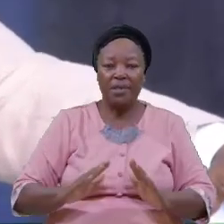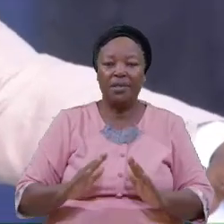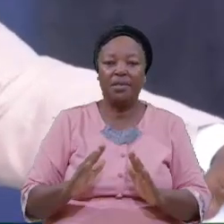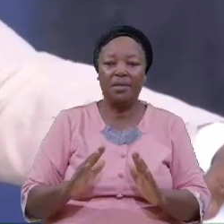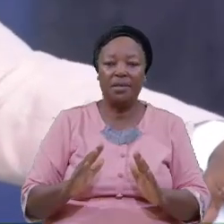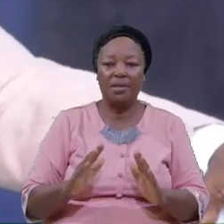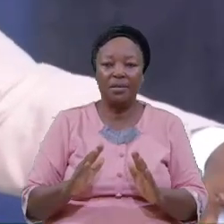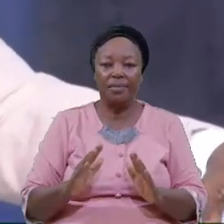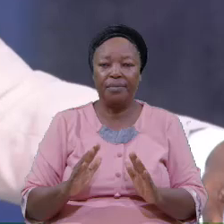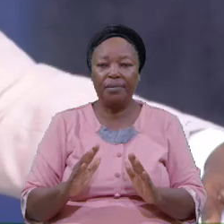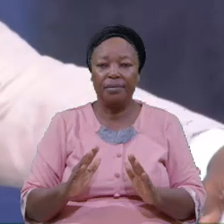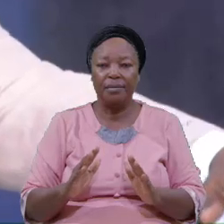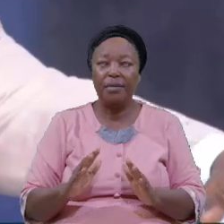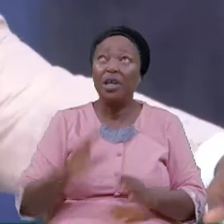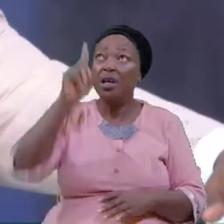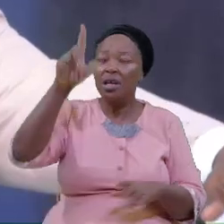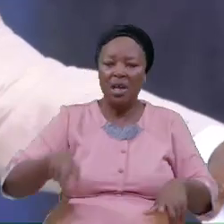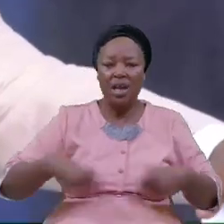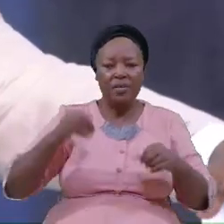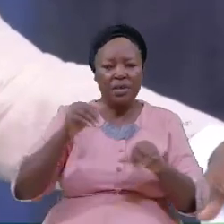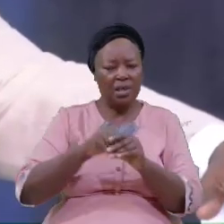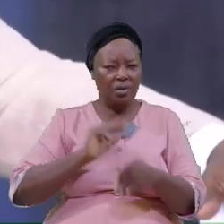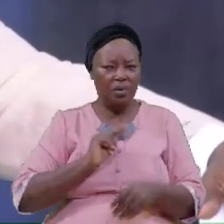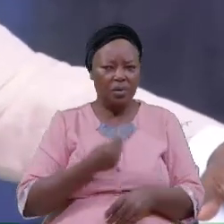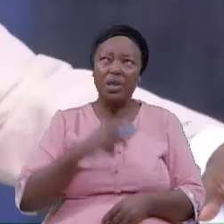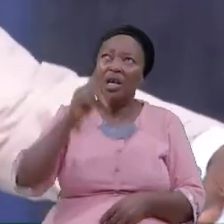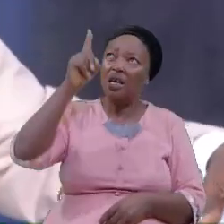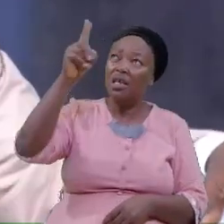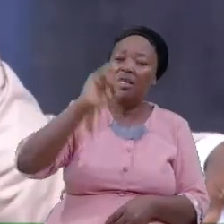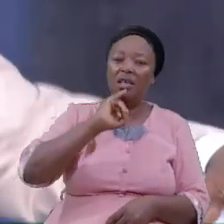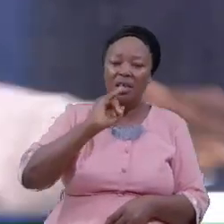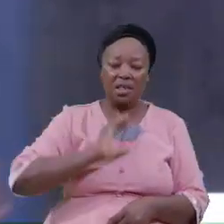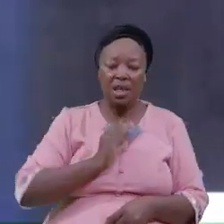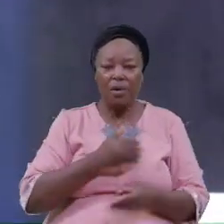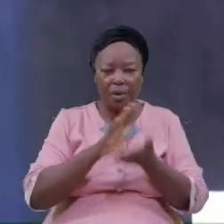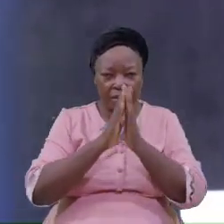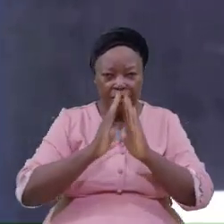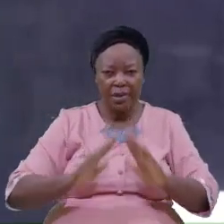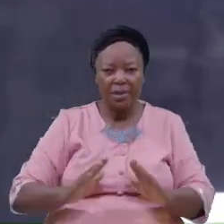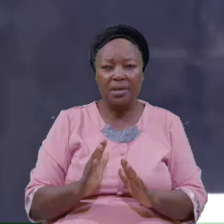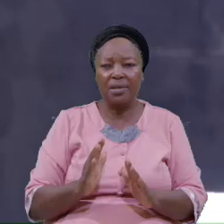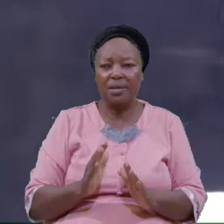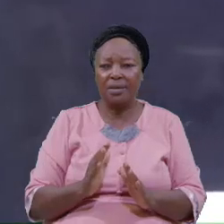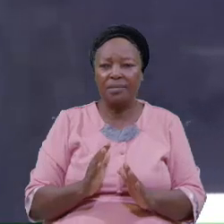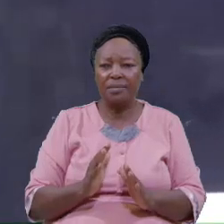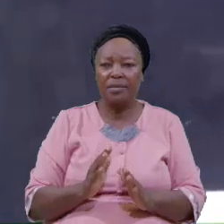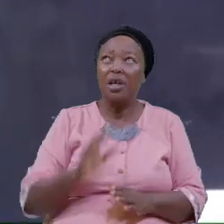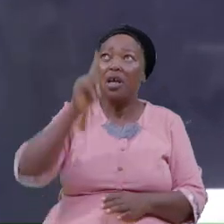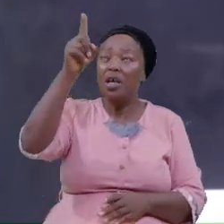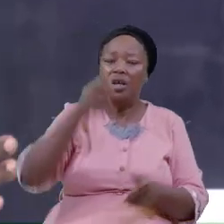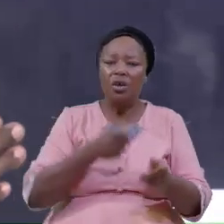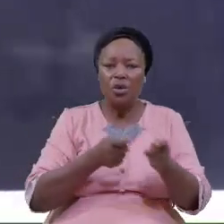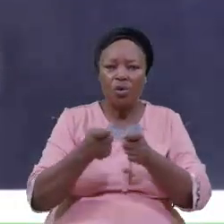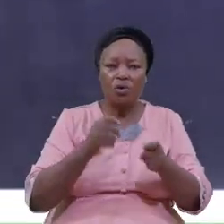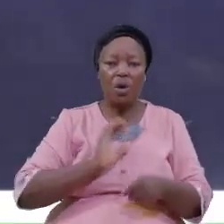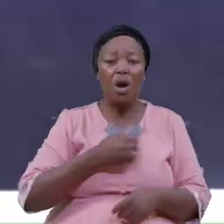He lives in us. He is our peace. He controls our thought,